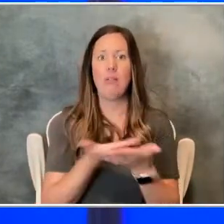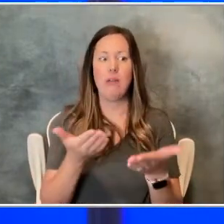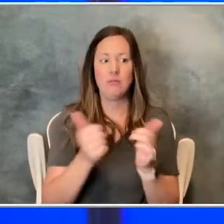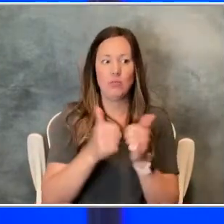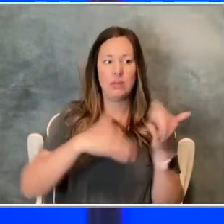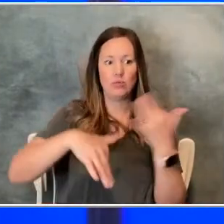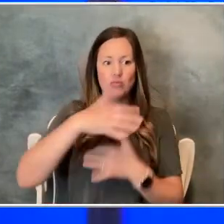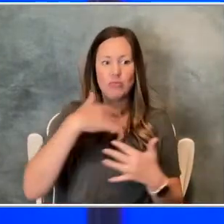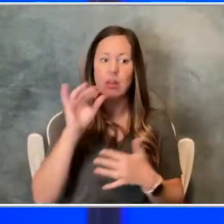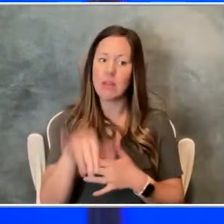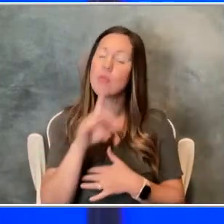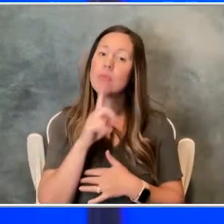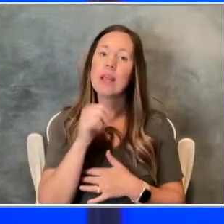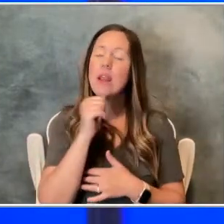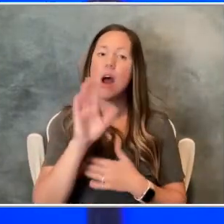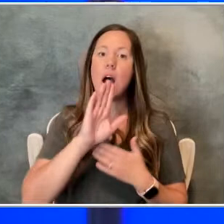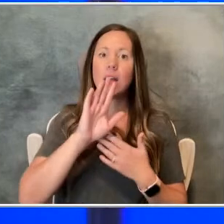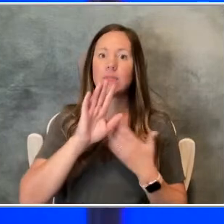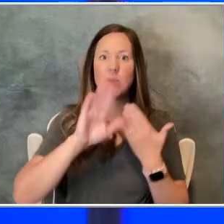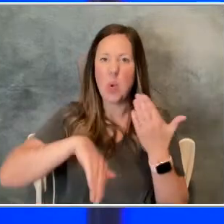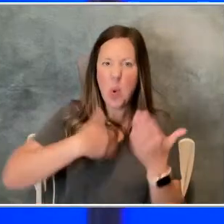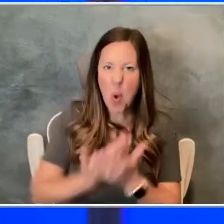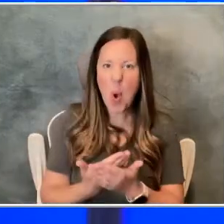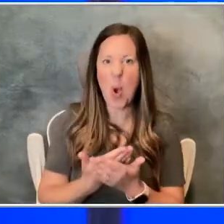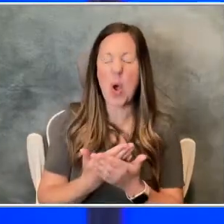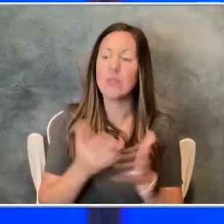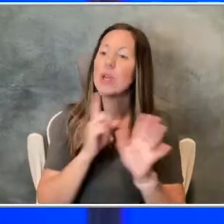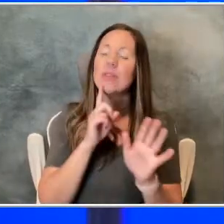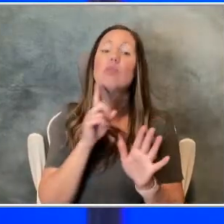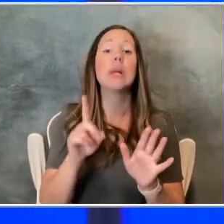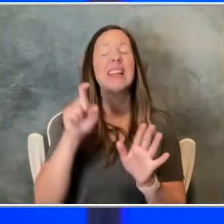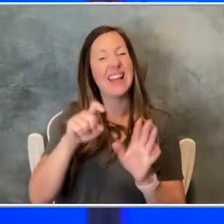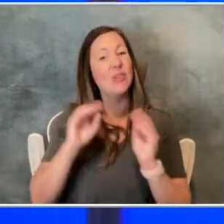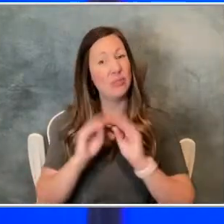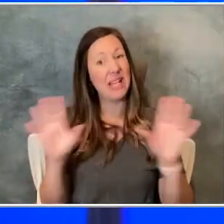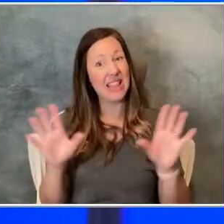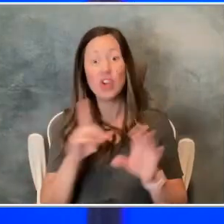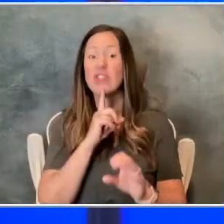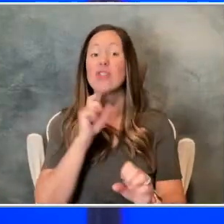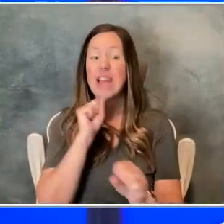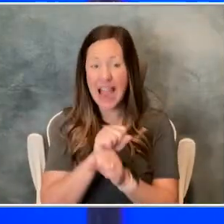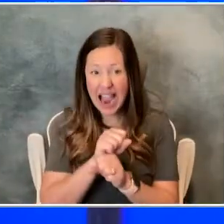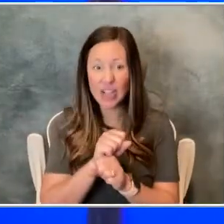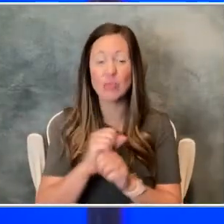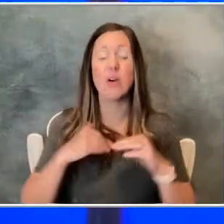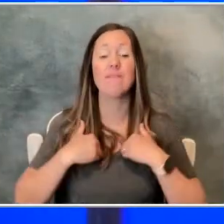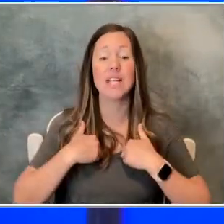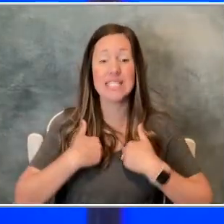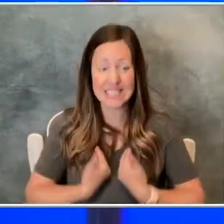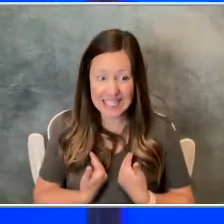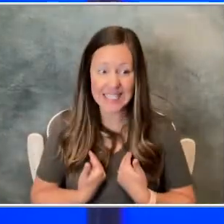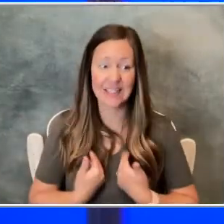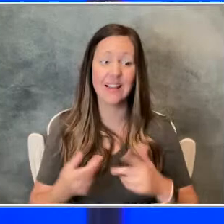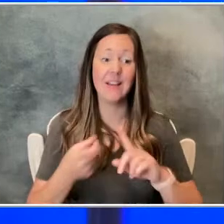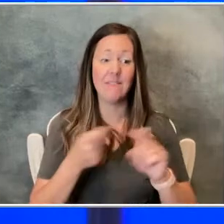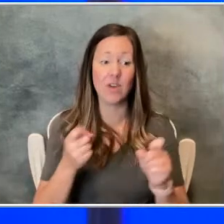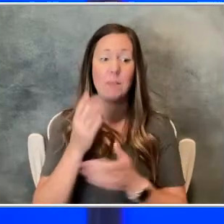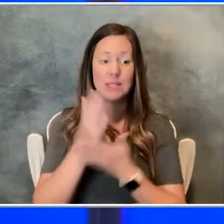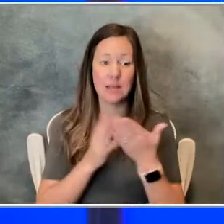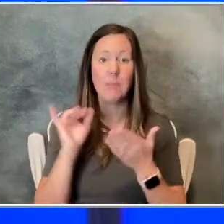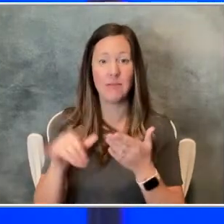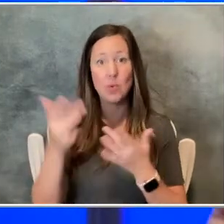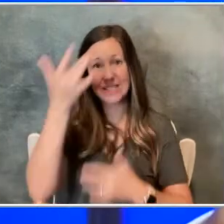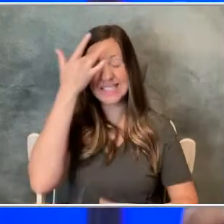not all subjective, though. Like, I want to be clear. Like, there is real, actual fatigue from some of these